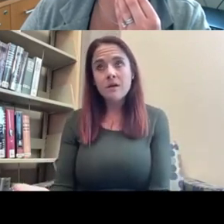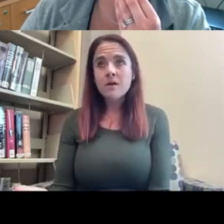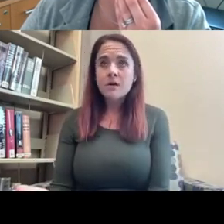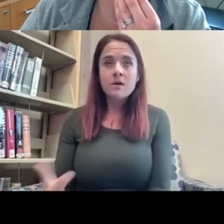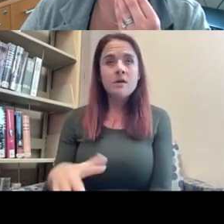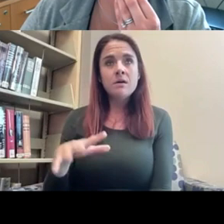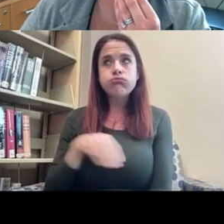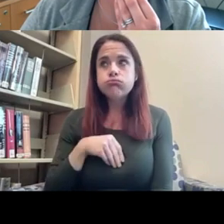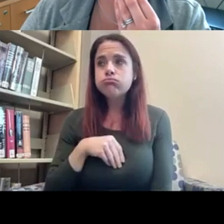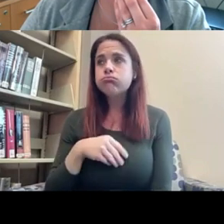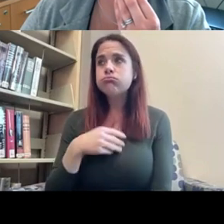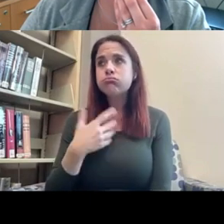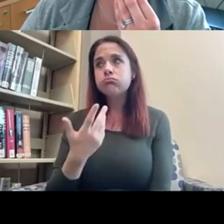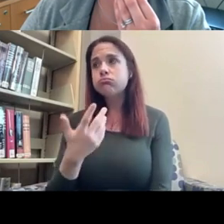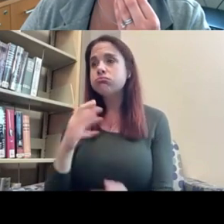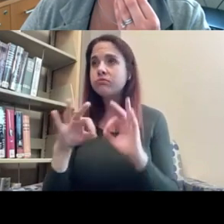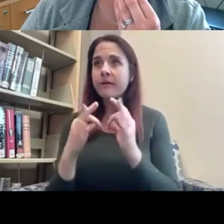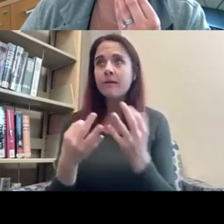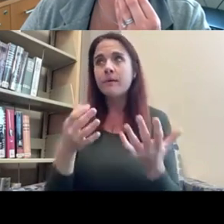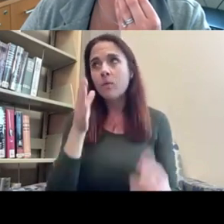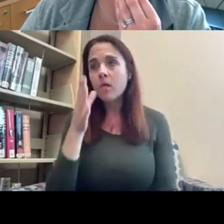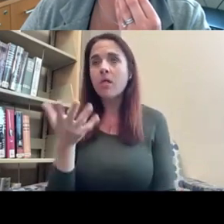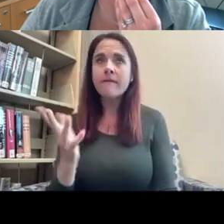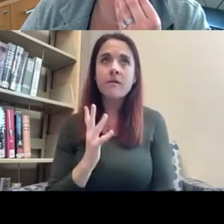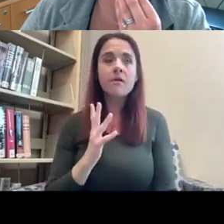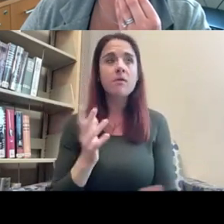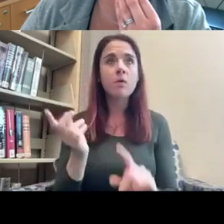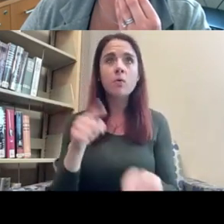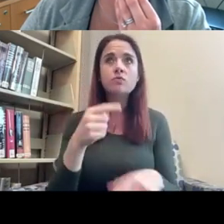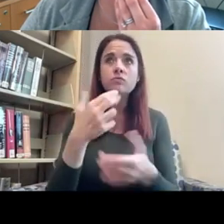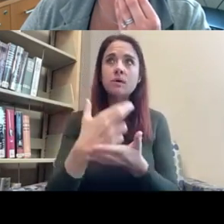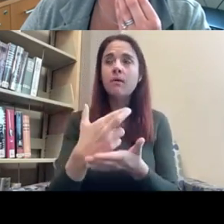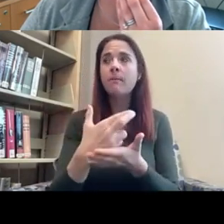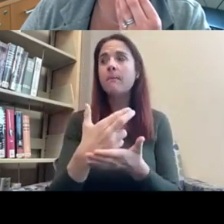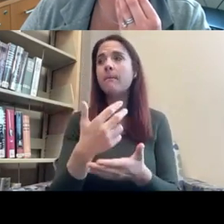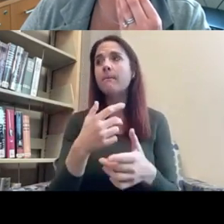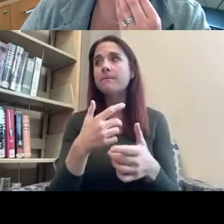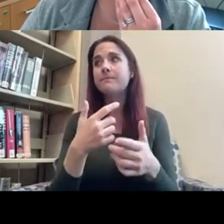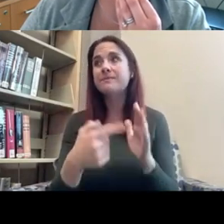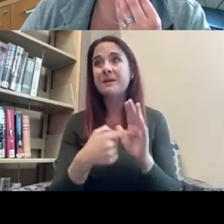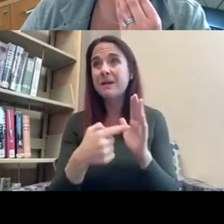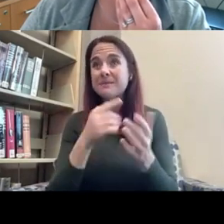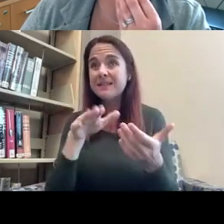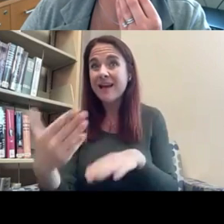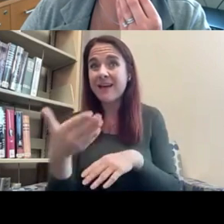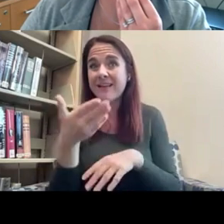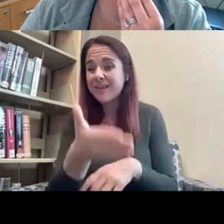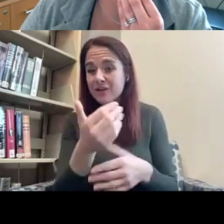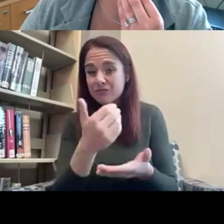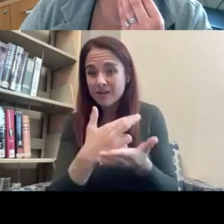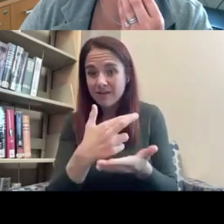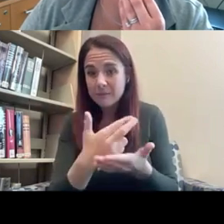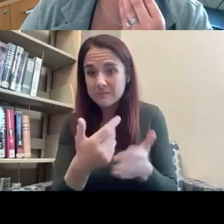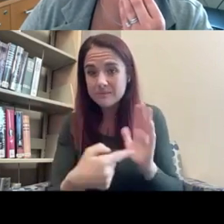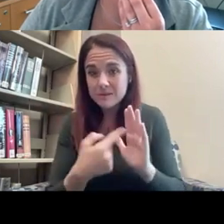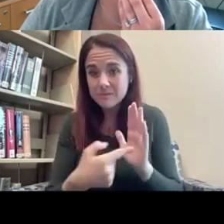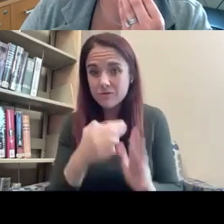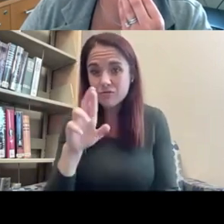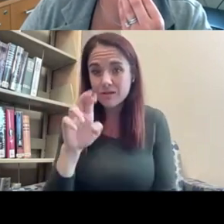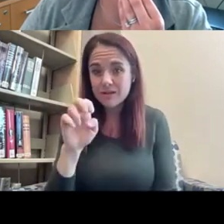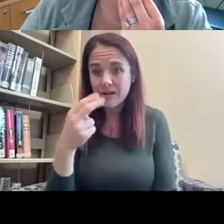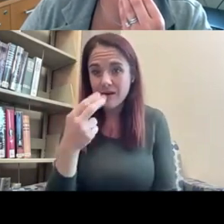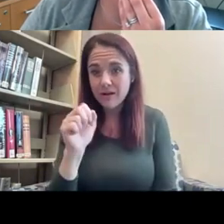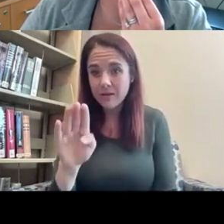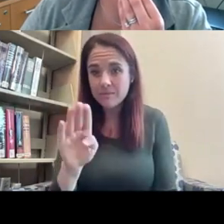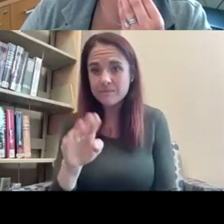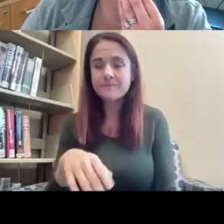family demands and go to rehab, and sometimes they die in rehab. Sometimes